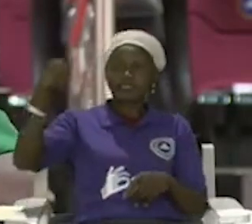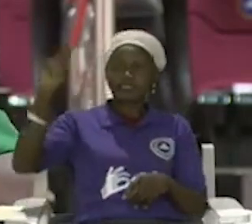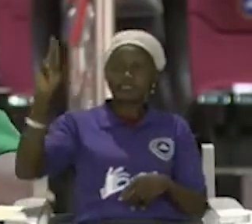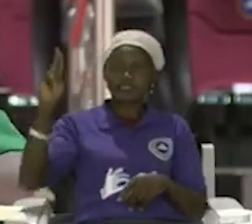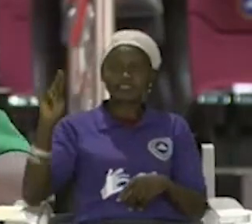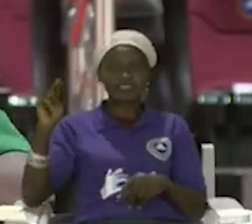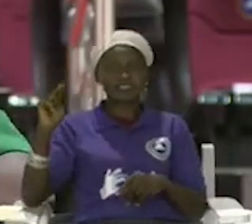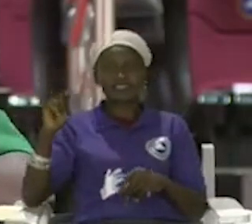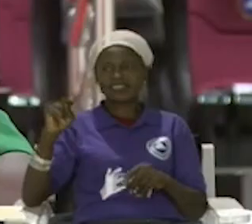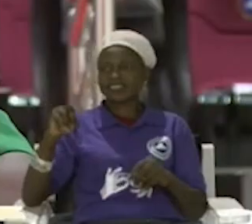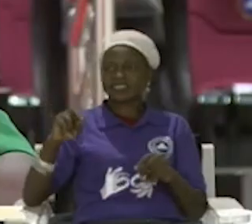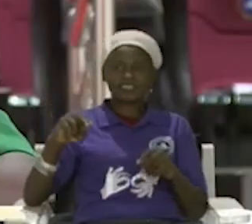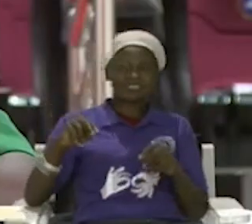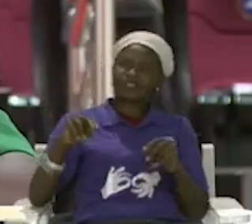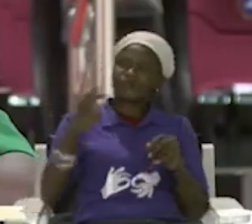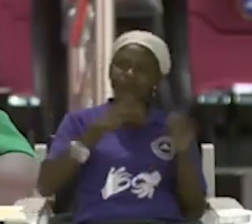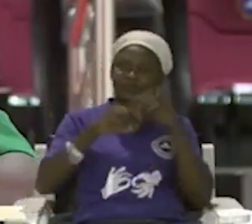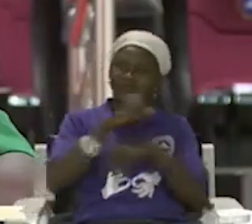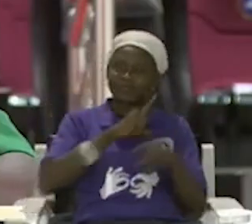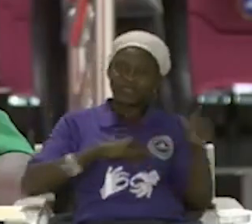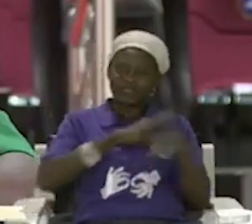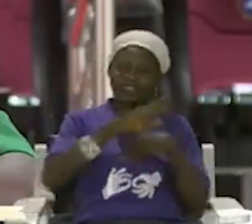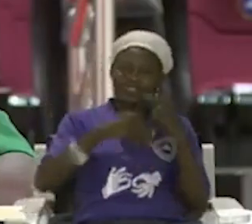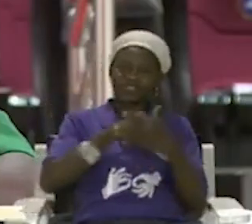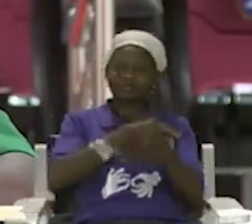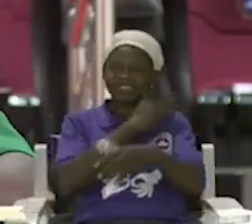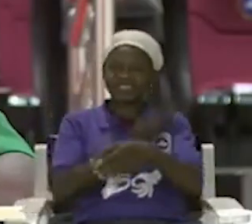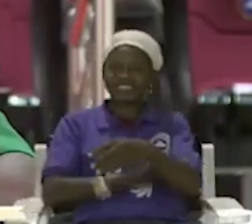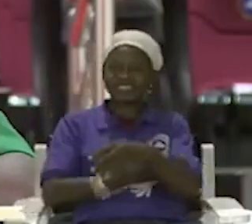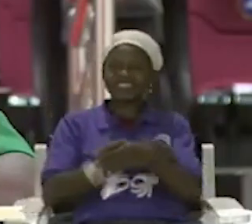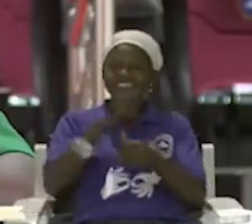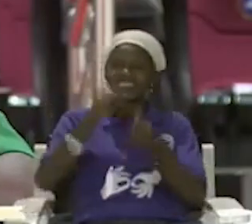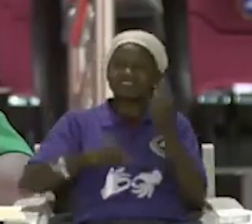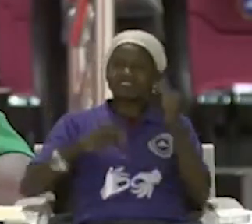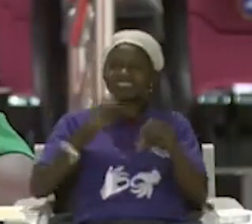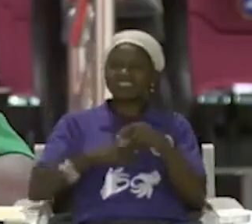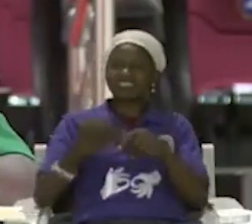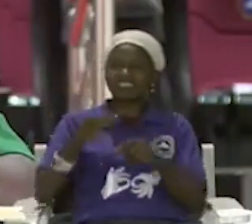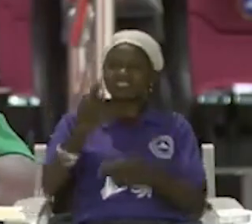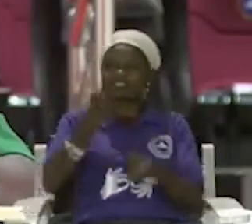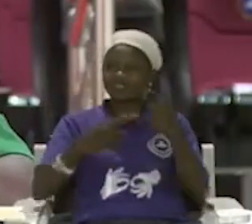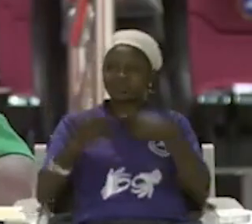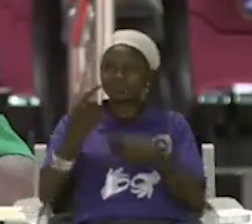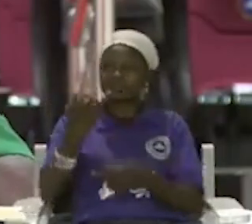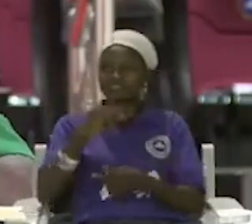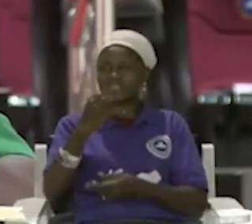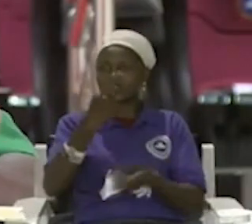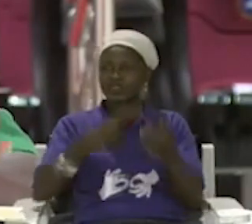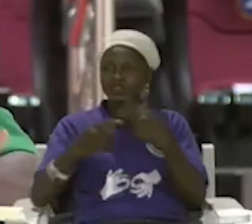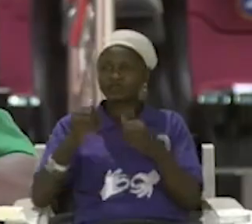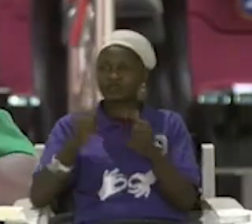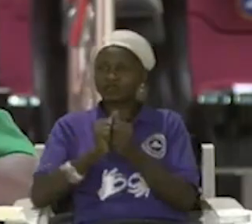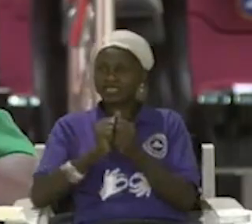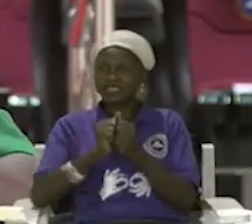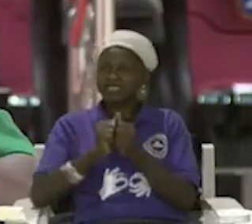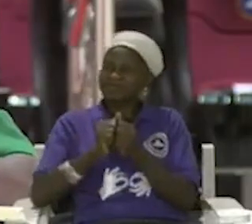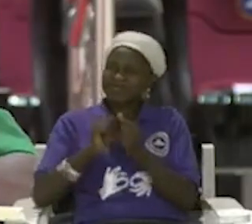Oh God Almighty. Each time they come with, there's an